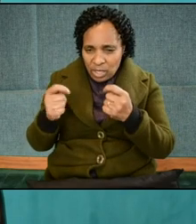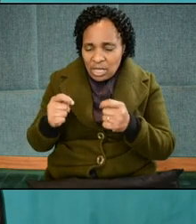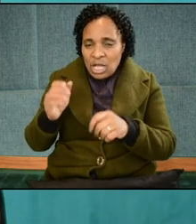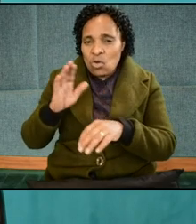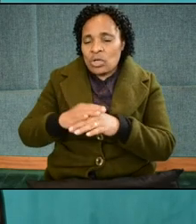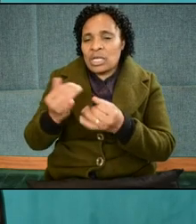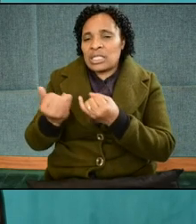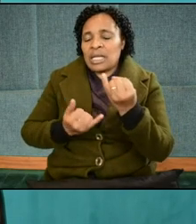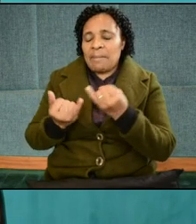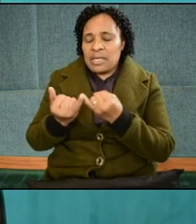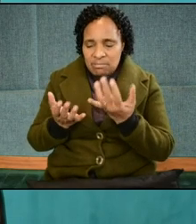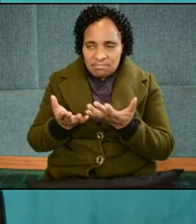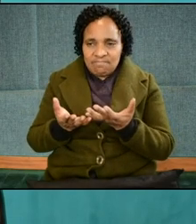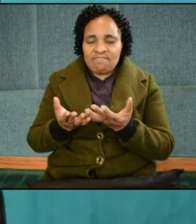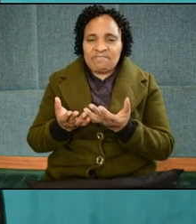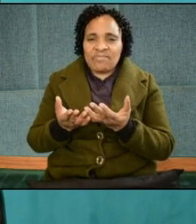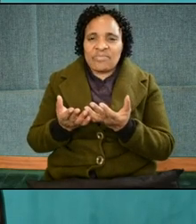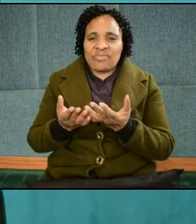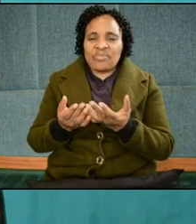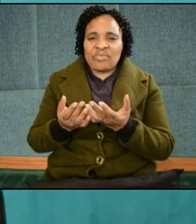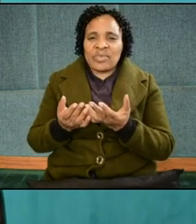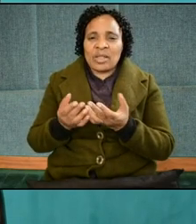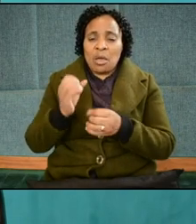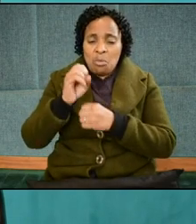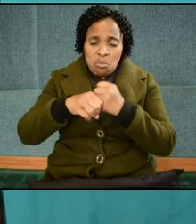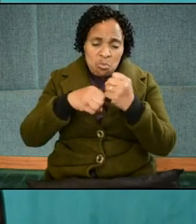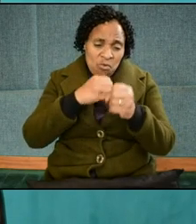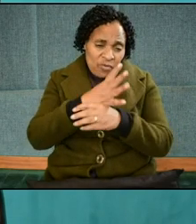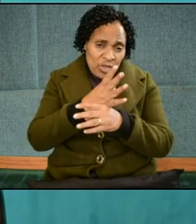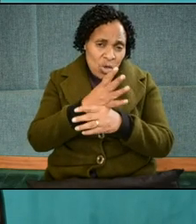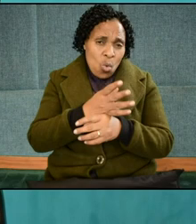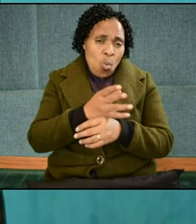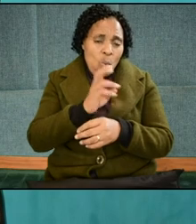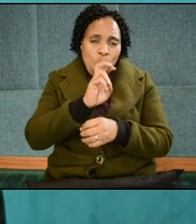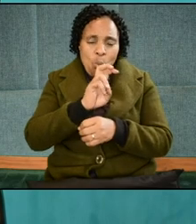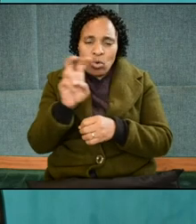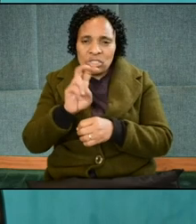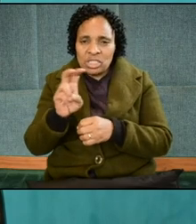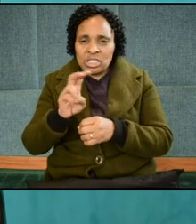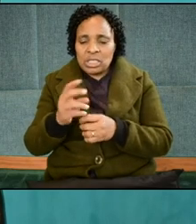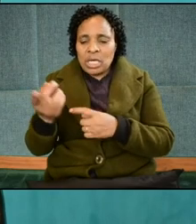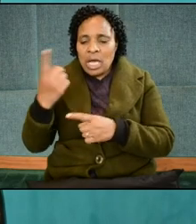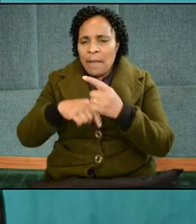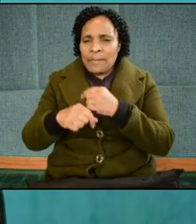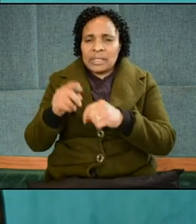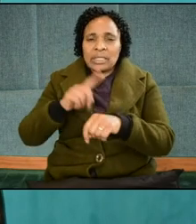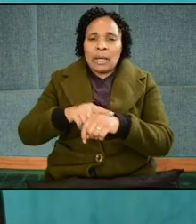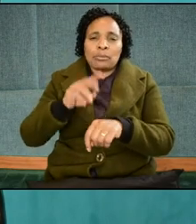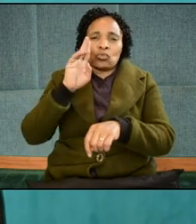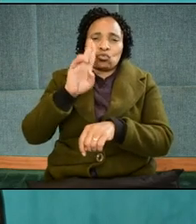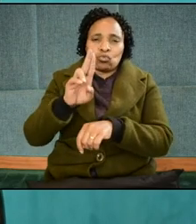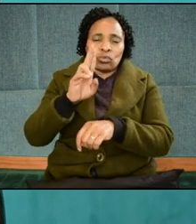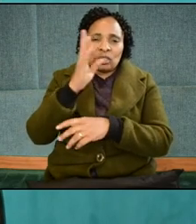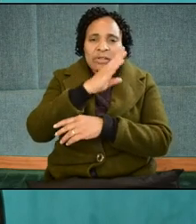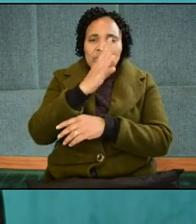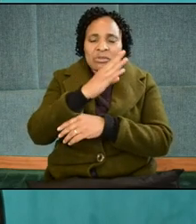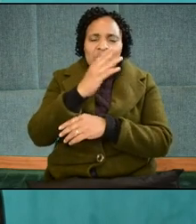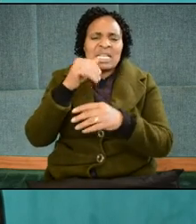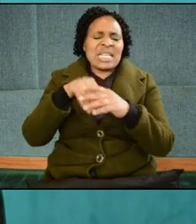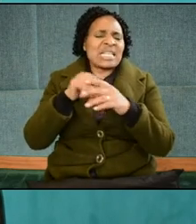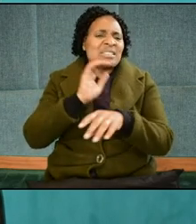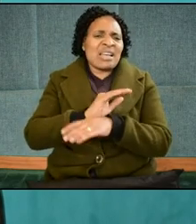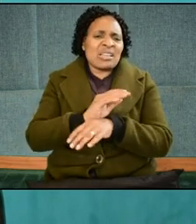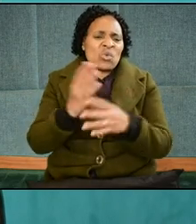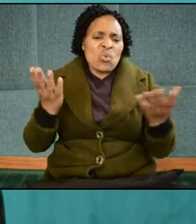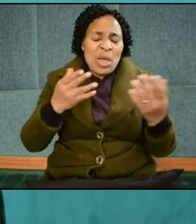Sabbath. And there's a movie I was watching, a series, and it's coming out at 2. Mm-hmm. And I'm in church.